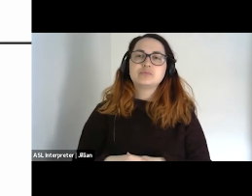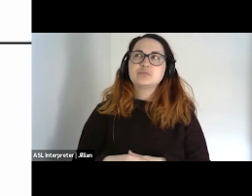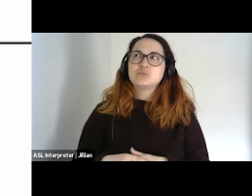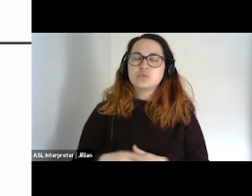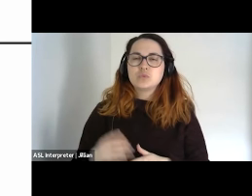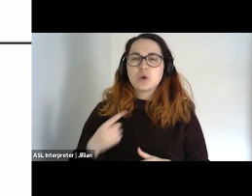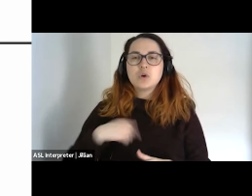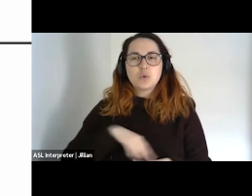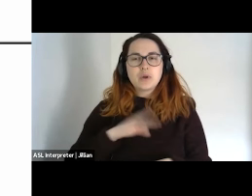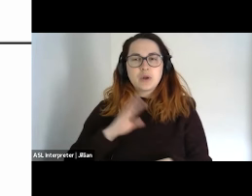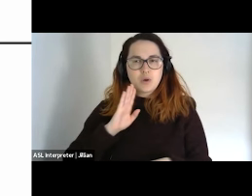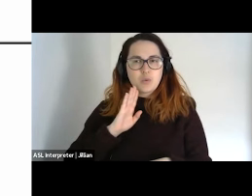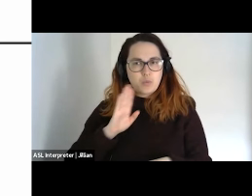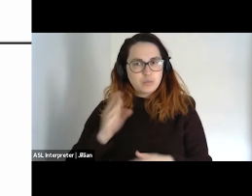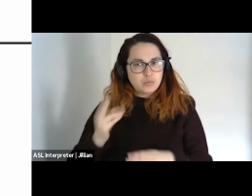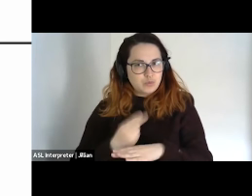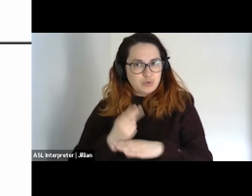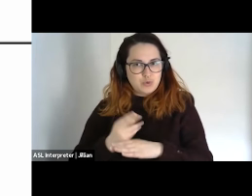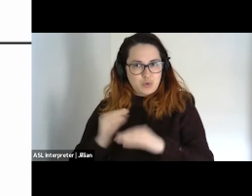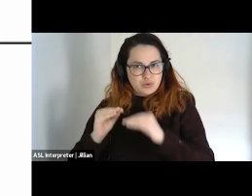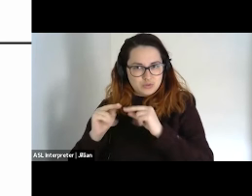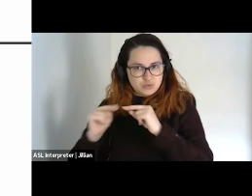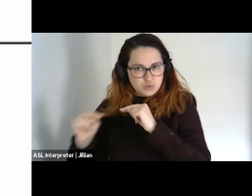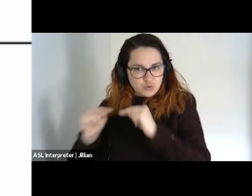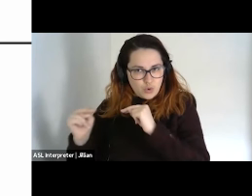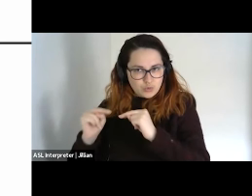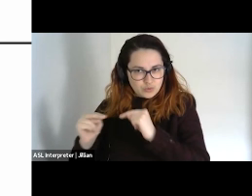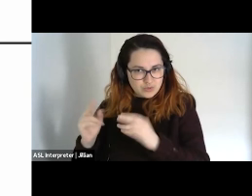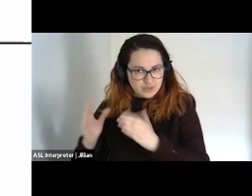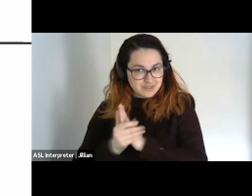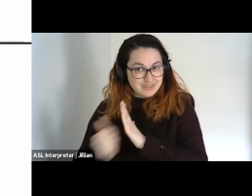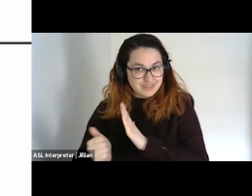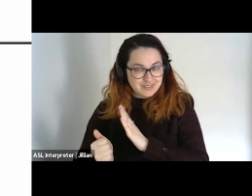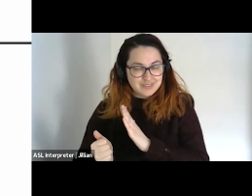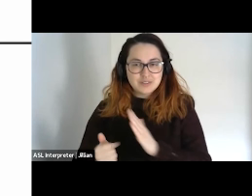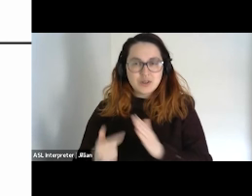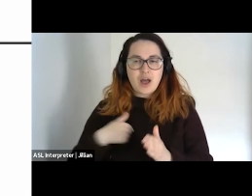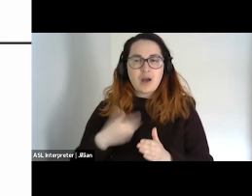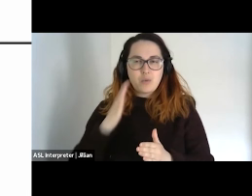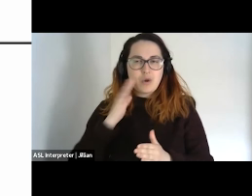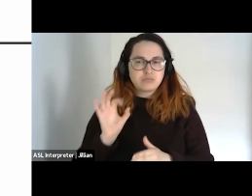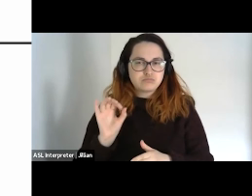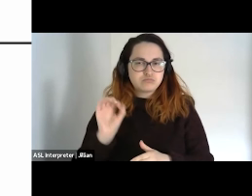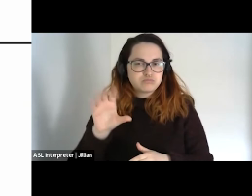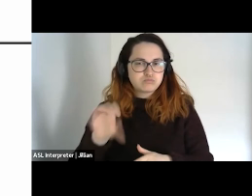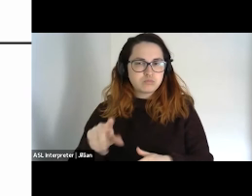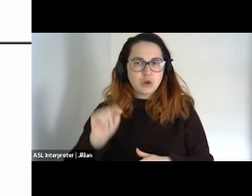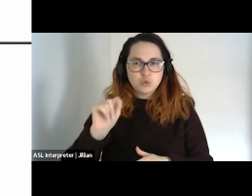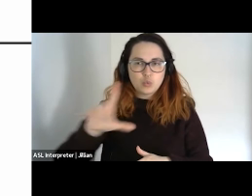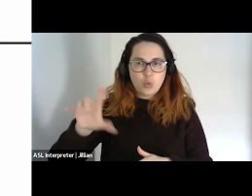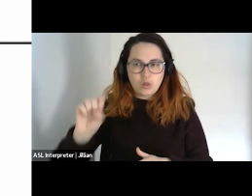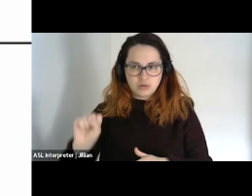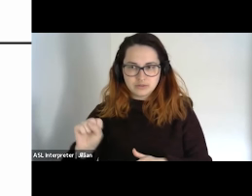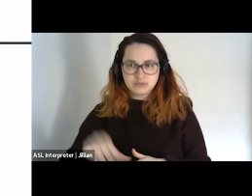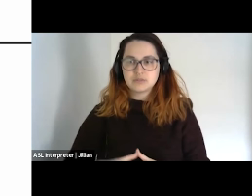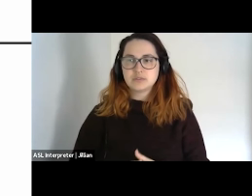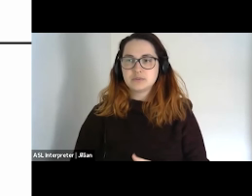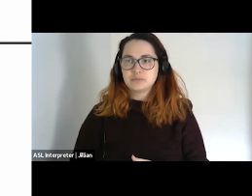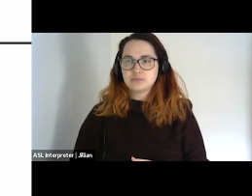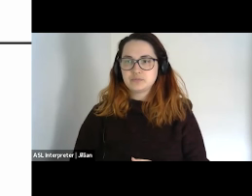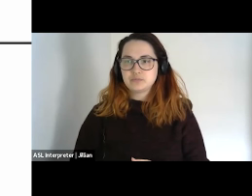draw on our negotiating skills or work on our negotiating skills. And I'm going to leave you with some tools today. And then if we go to the far right